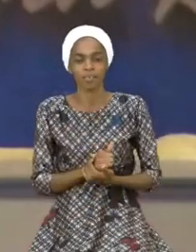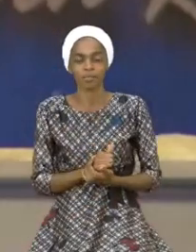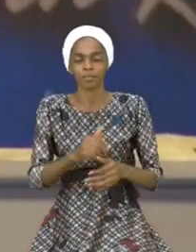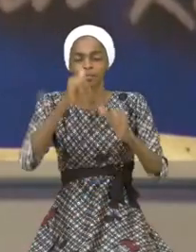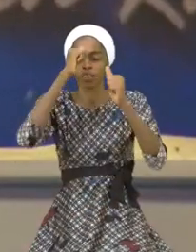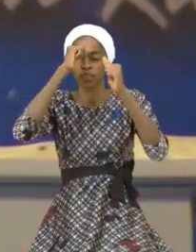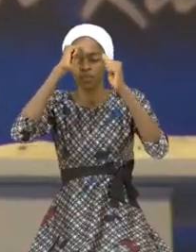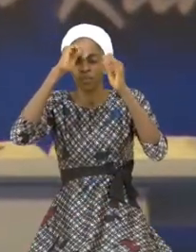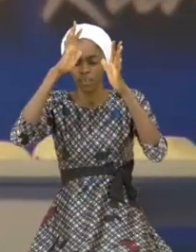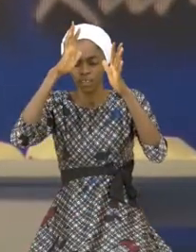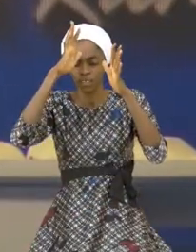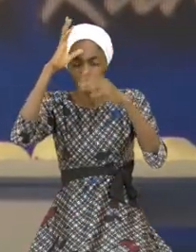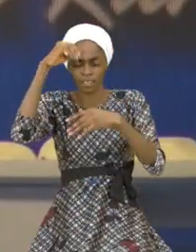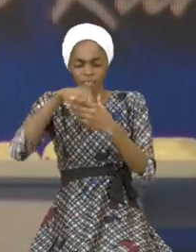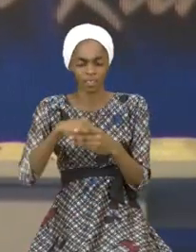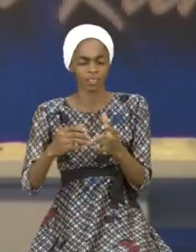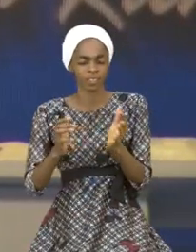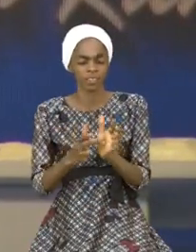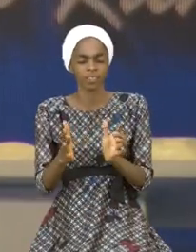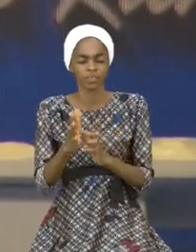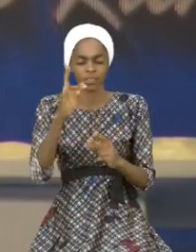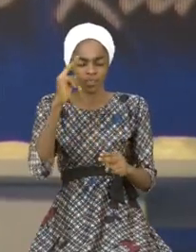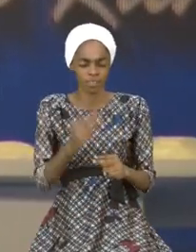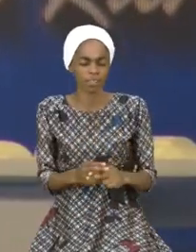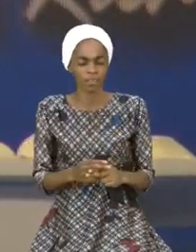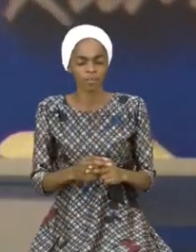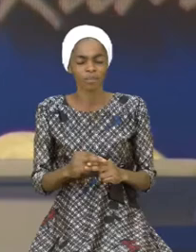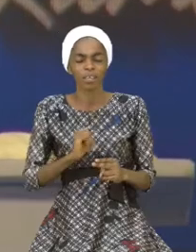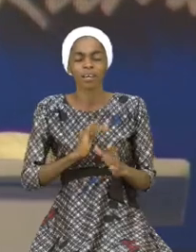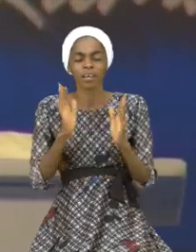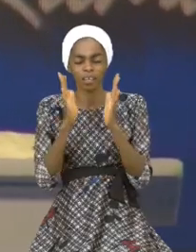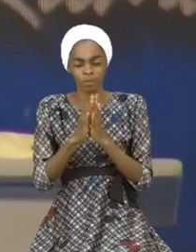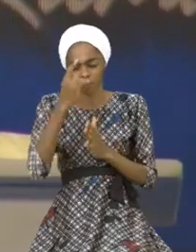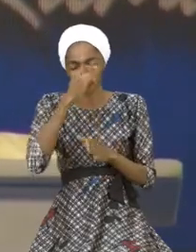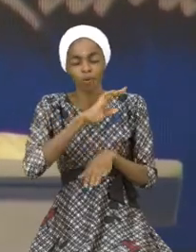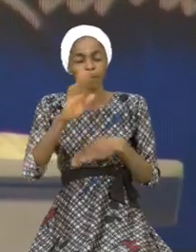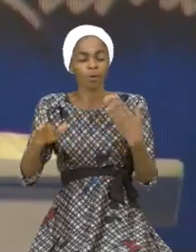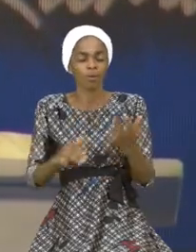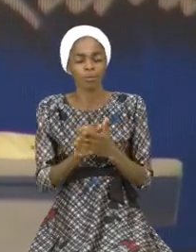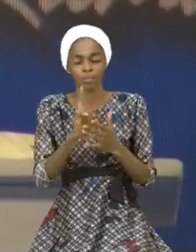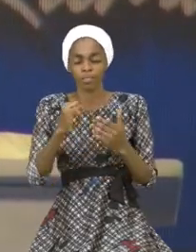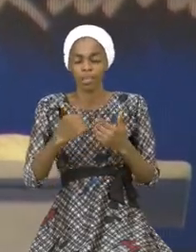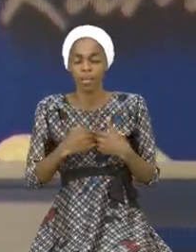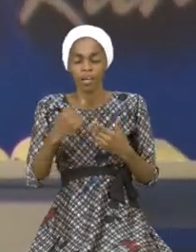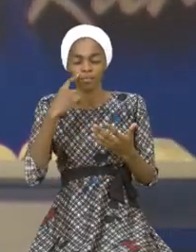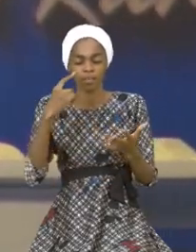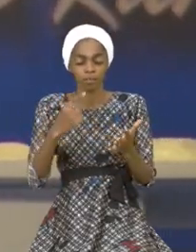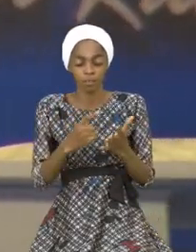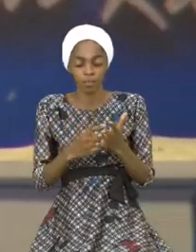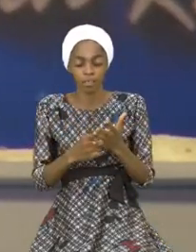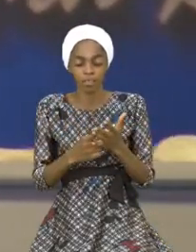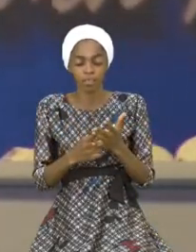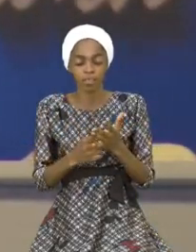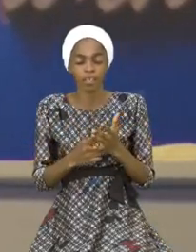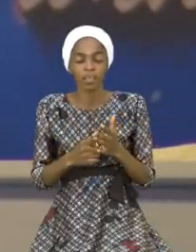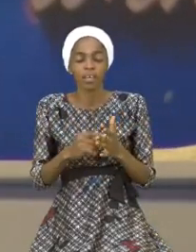Father, in Jesus' name, I pray for all those who have indicated that they want to